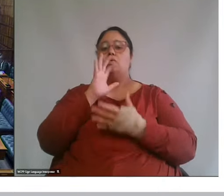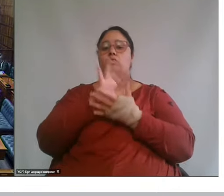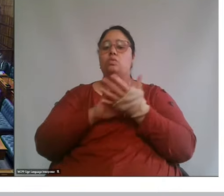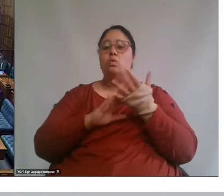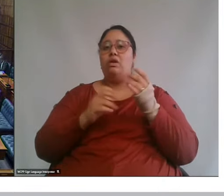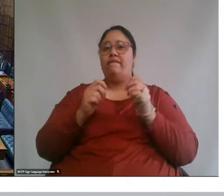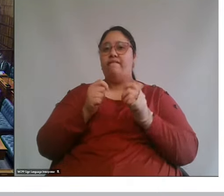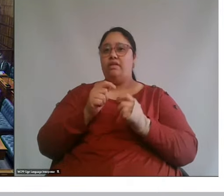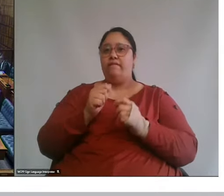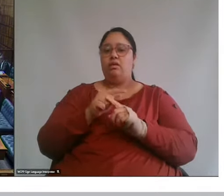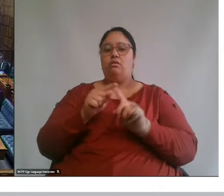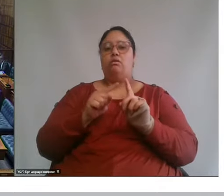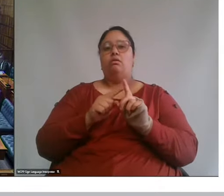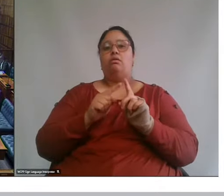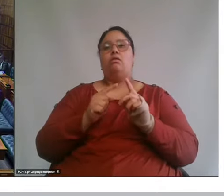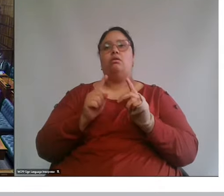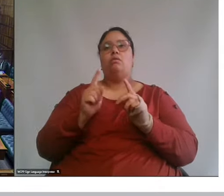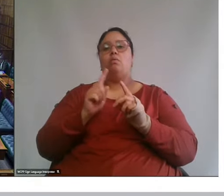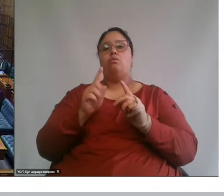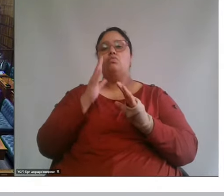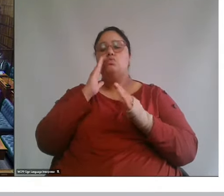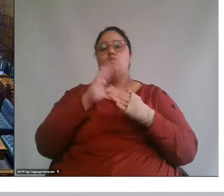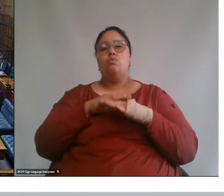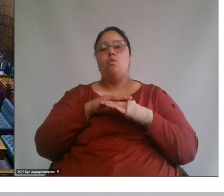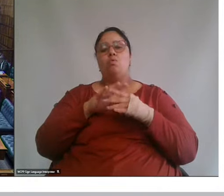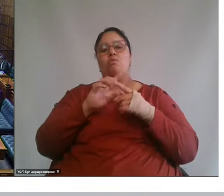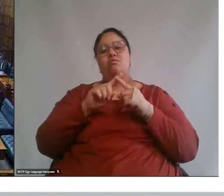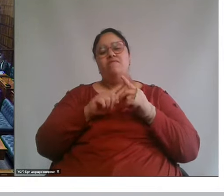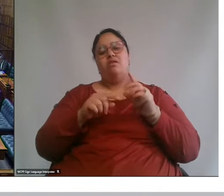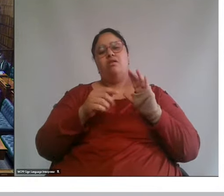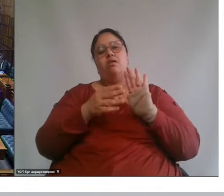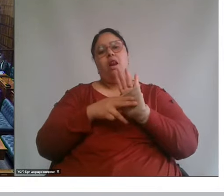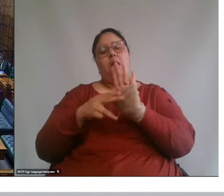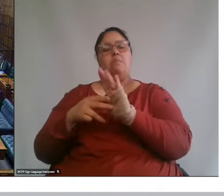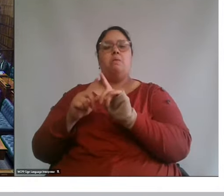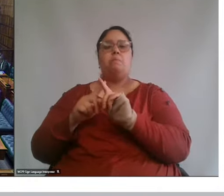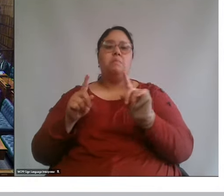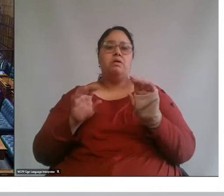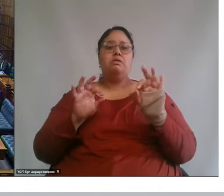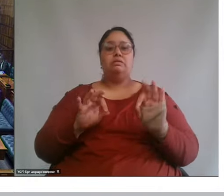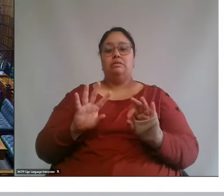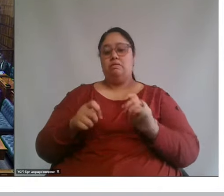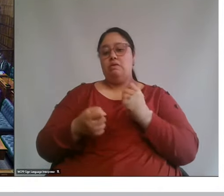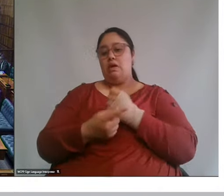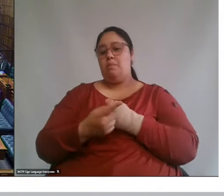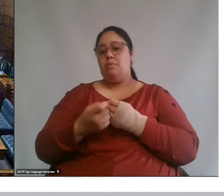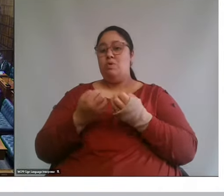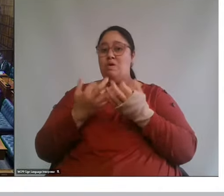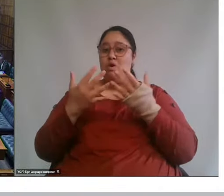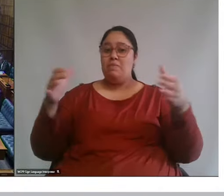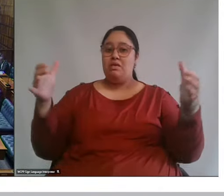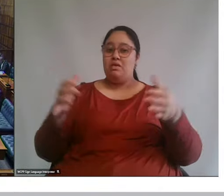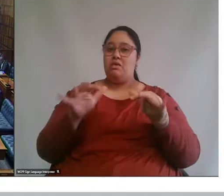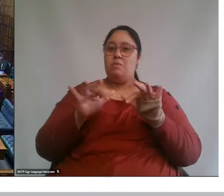behind you know these uh labels but when it came to volumes